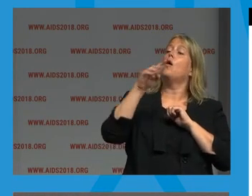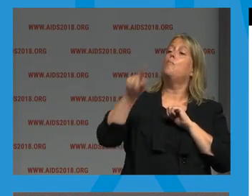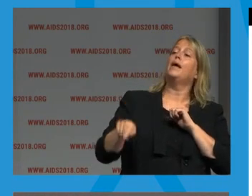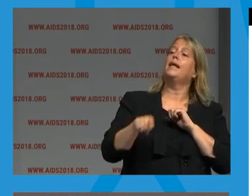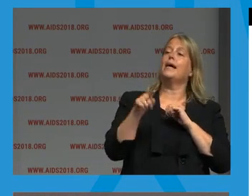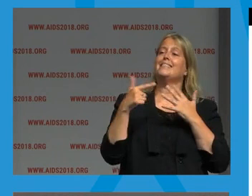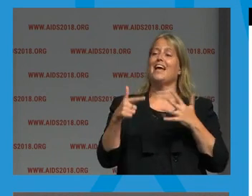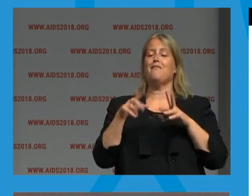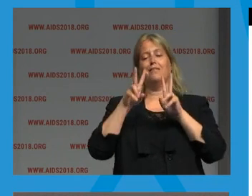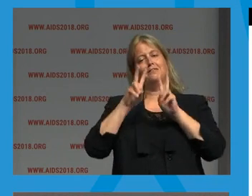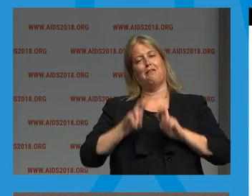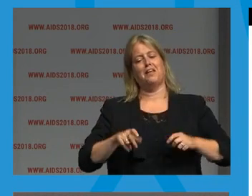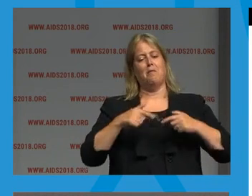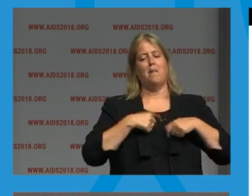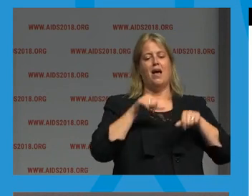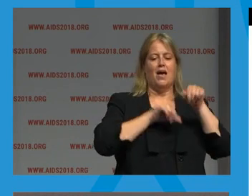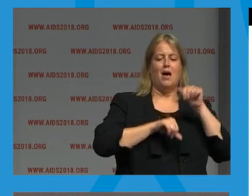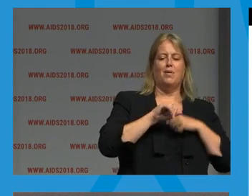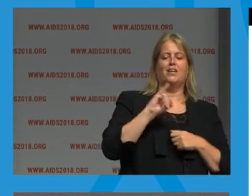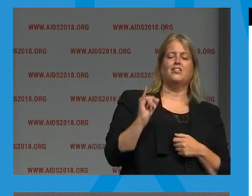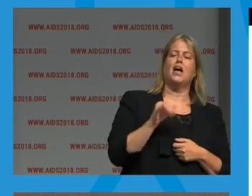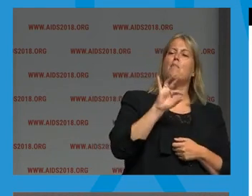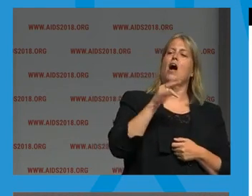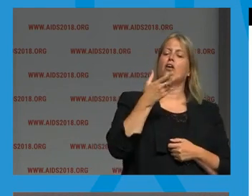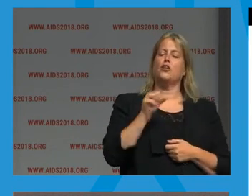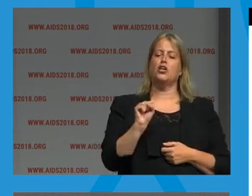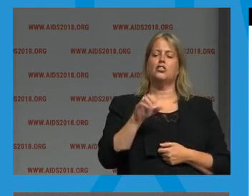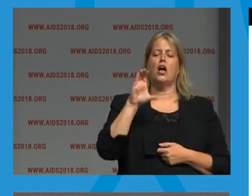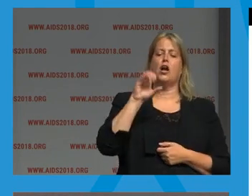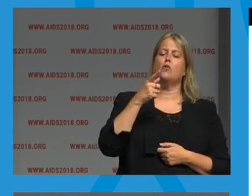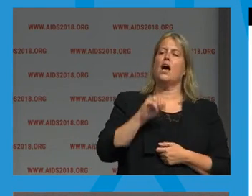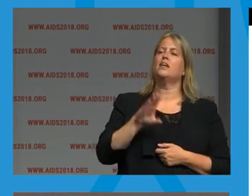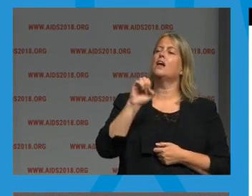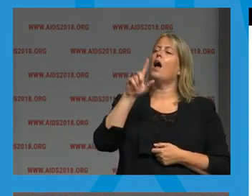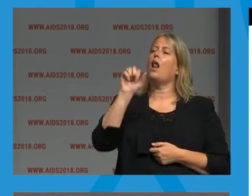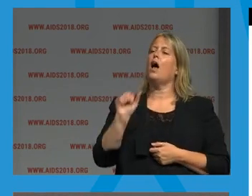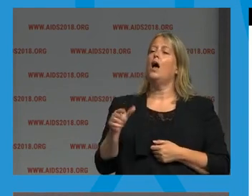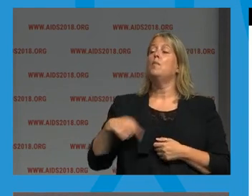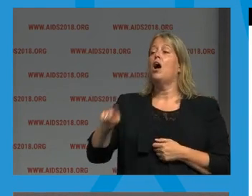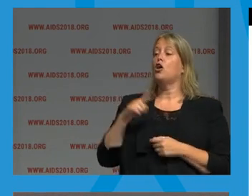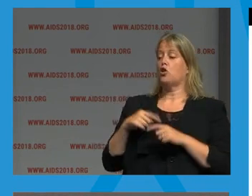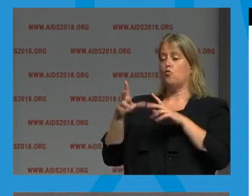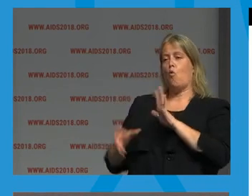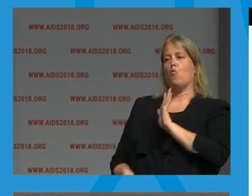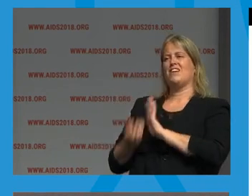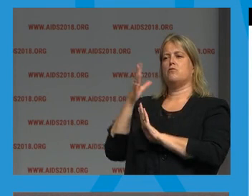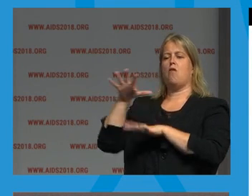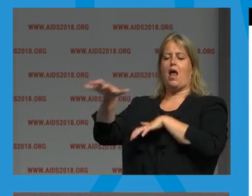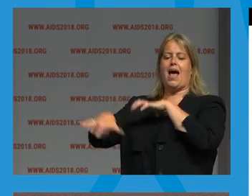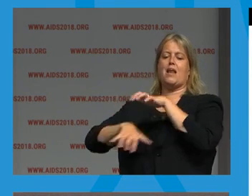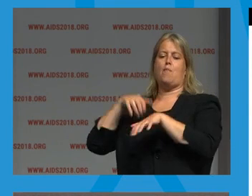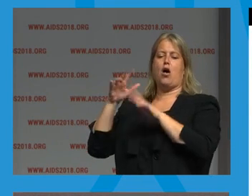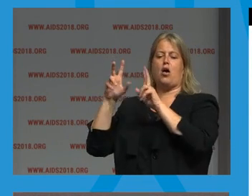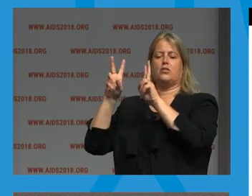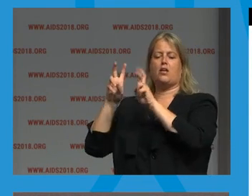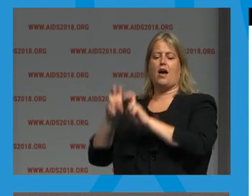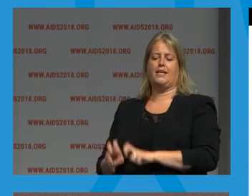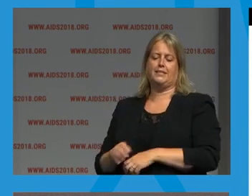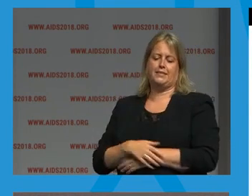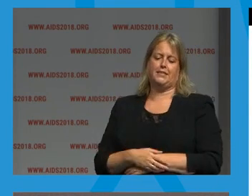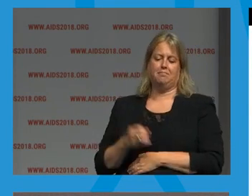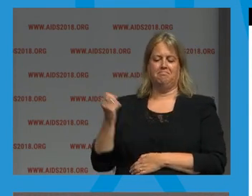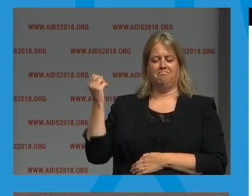in my own lab, Jim Office and Claudia Shikala, but also the original animal studies in Tab Ansari, Francois Villinger,